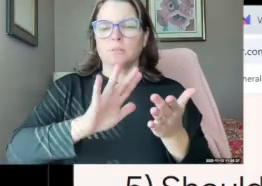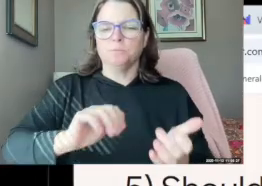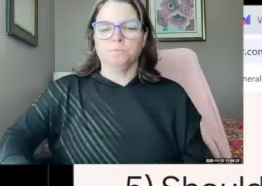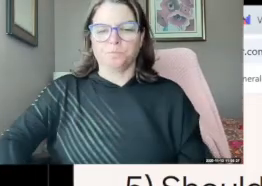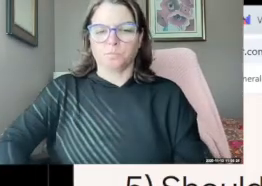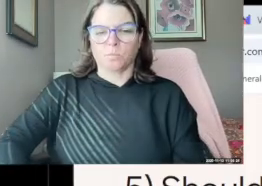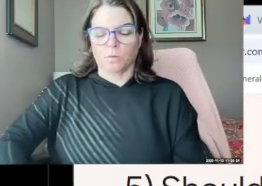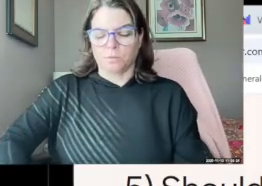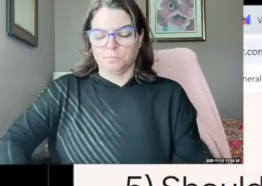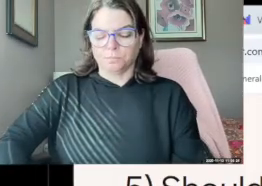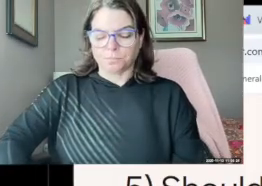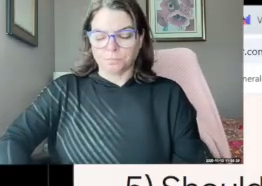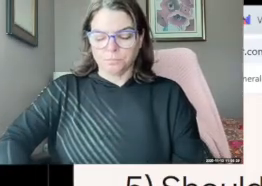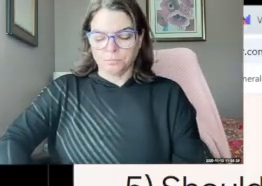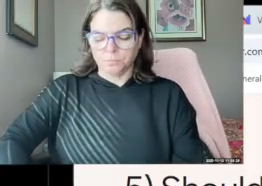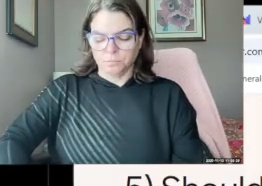Like we've slowed down.